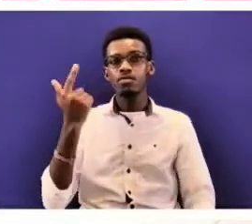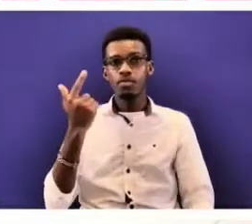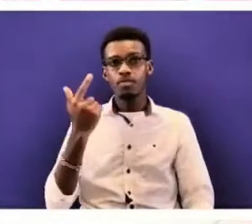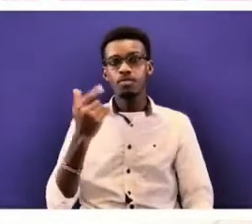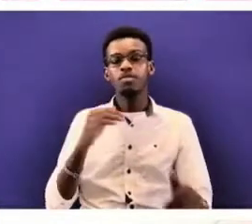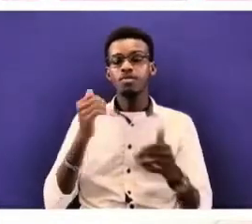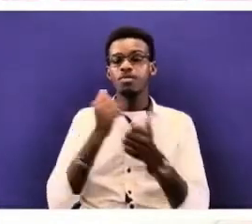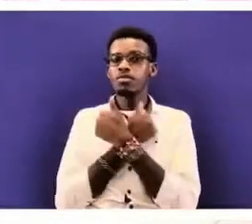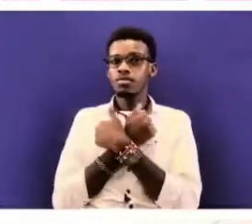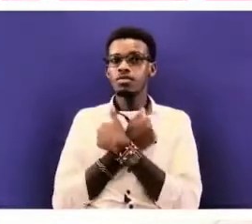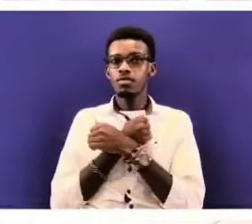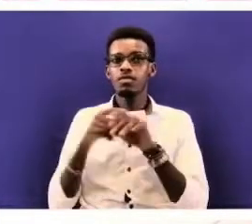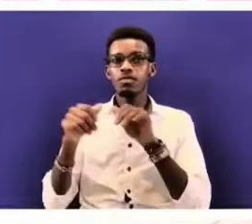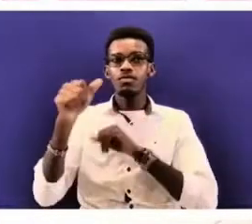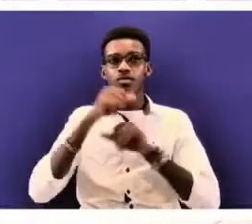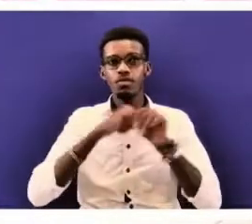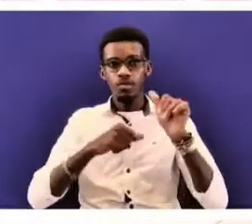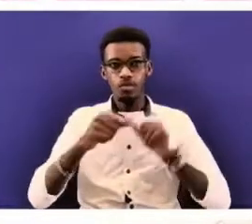Love in action.